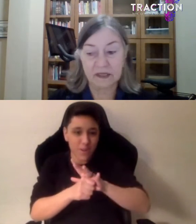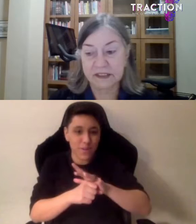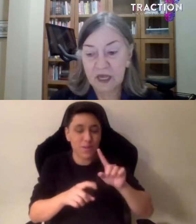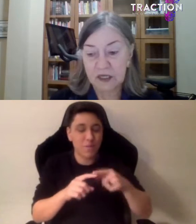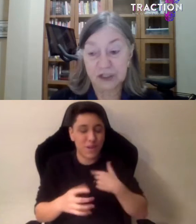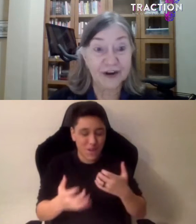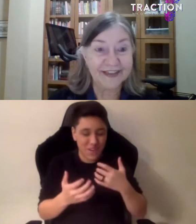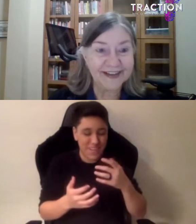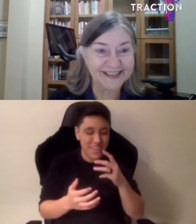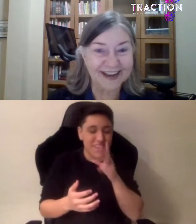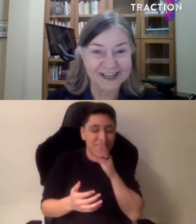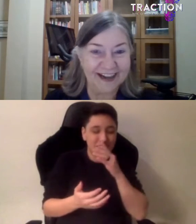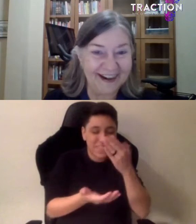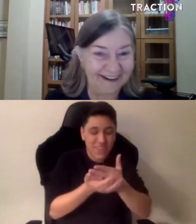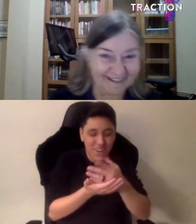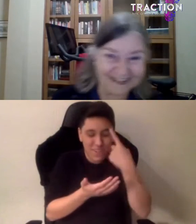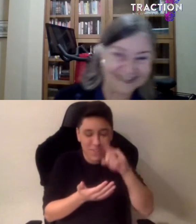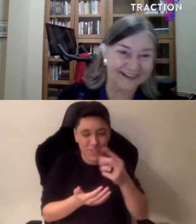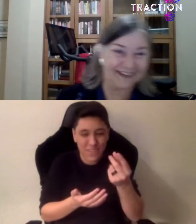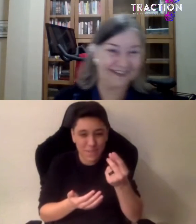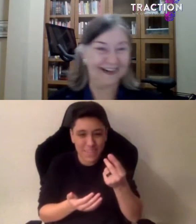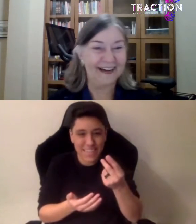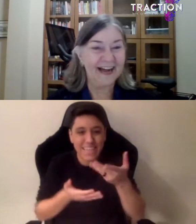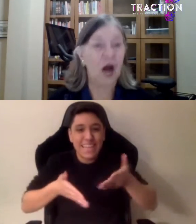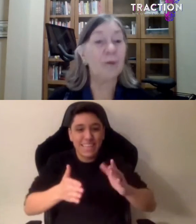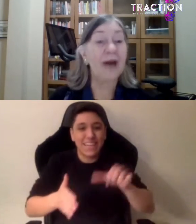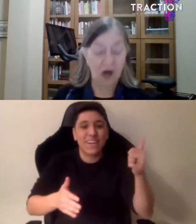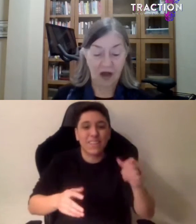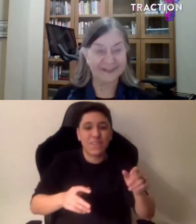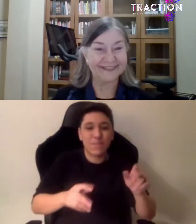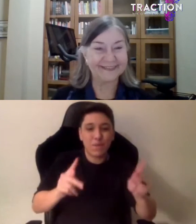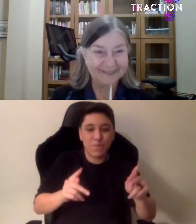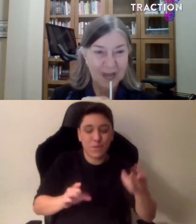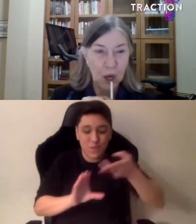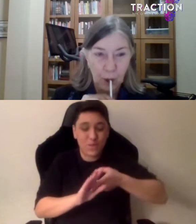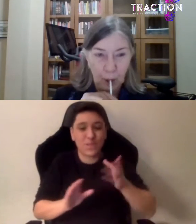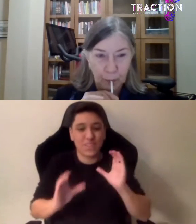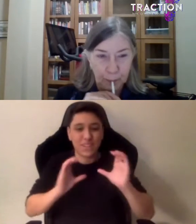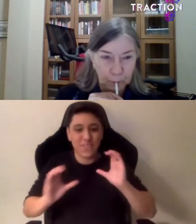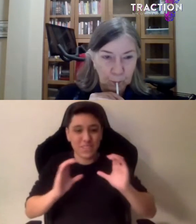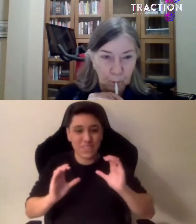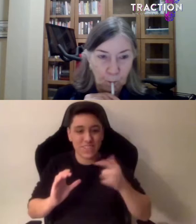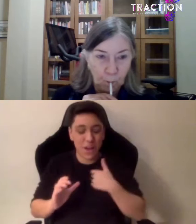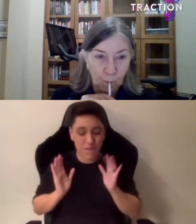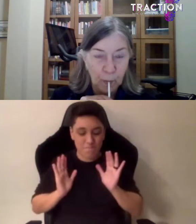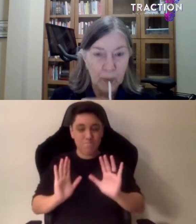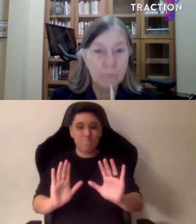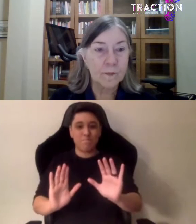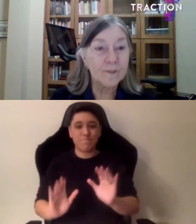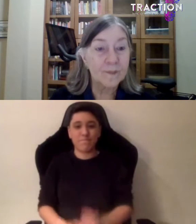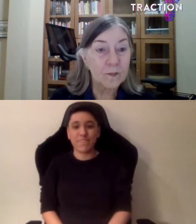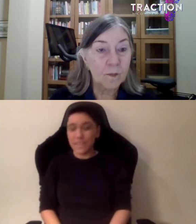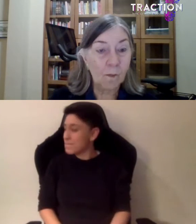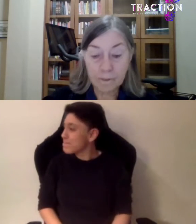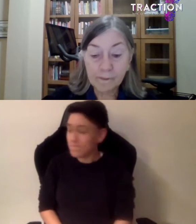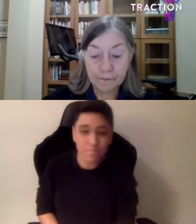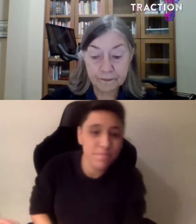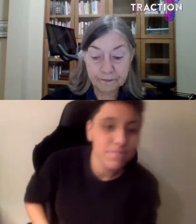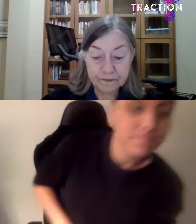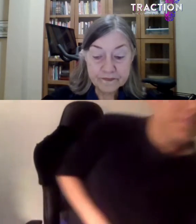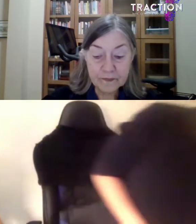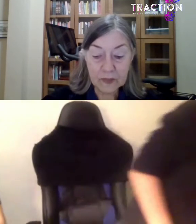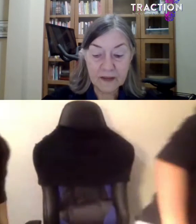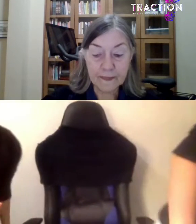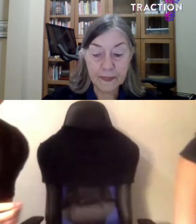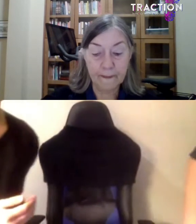let somebody else join the discussion here. So I'll back off. Thank you for all that. That's really helpful, because